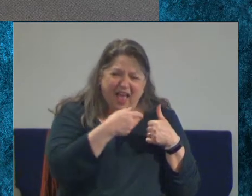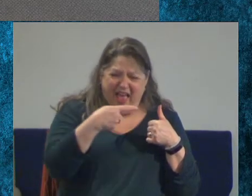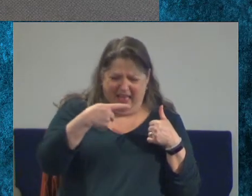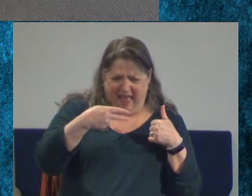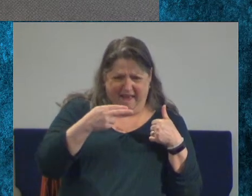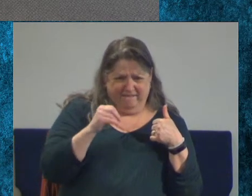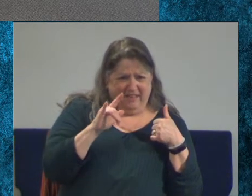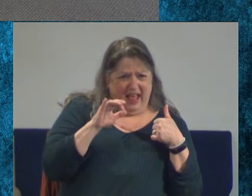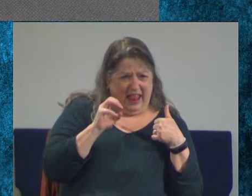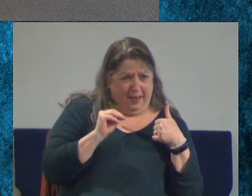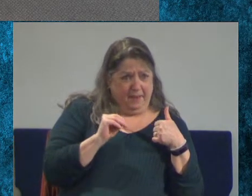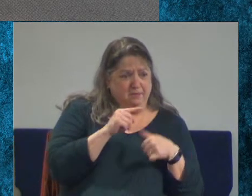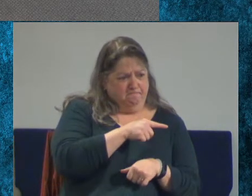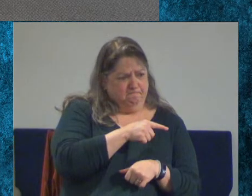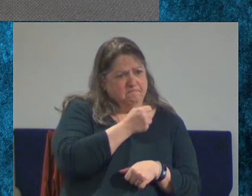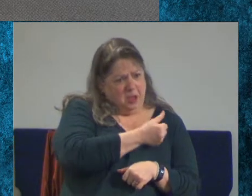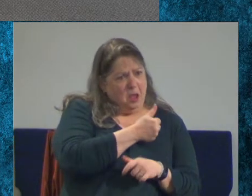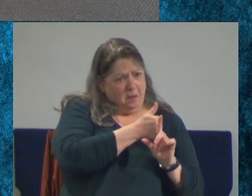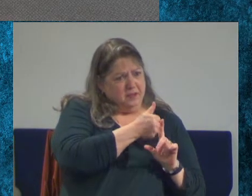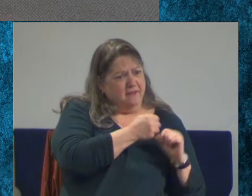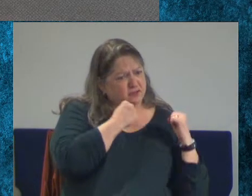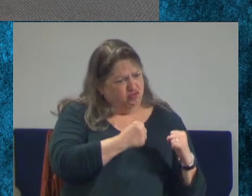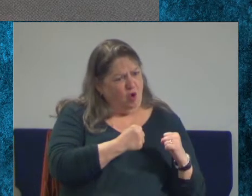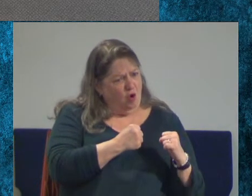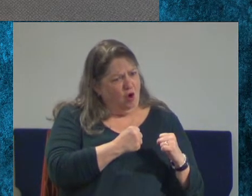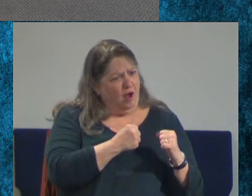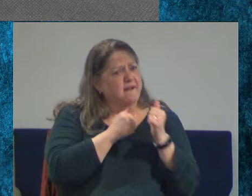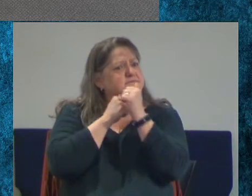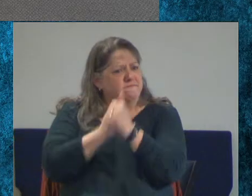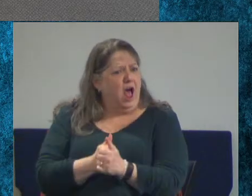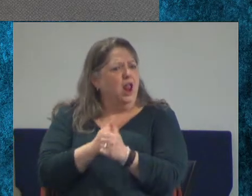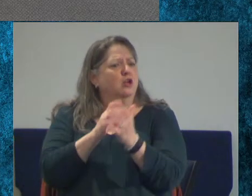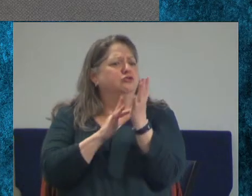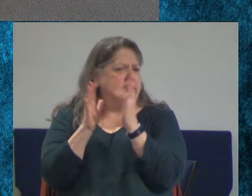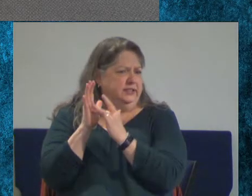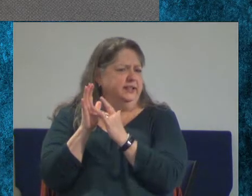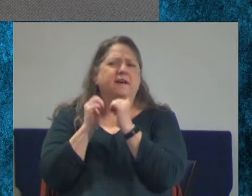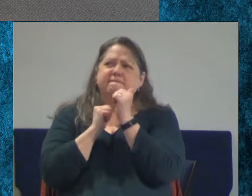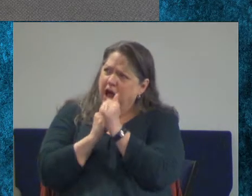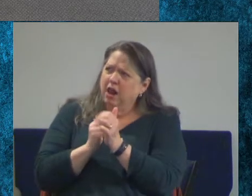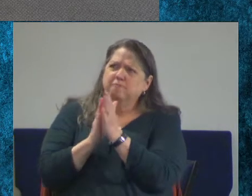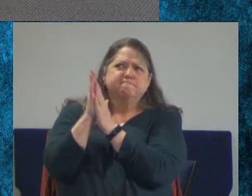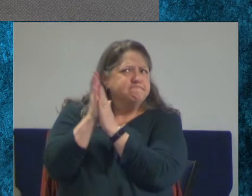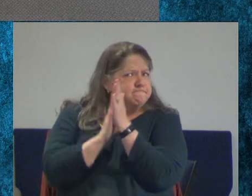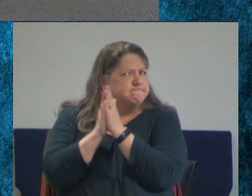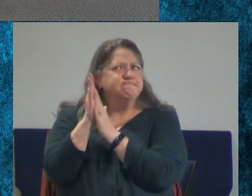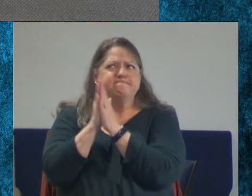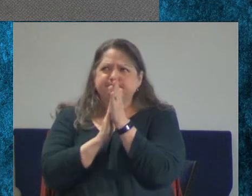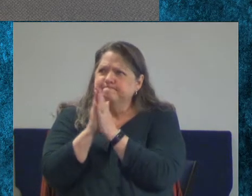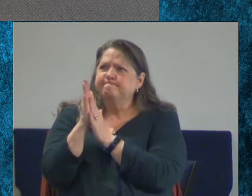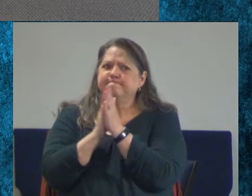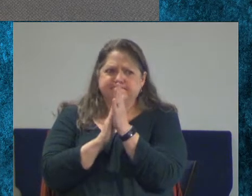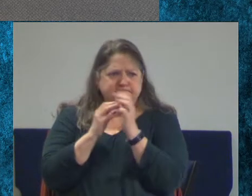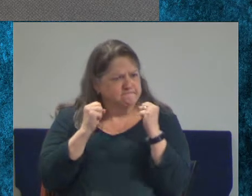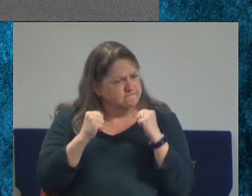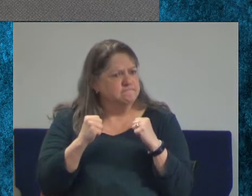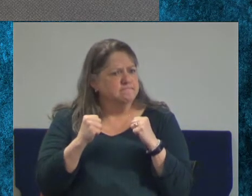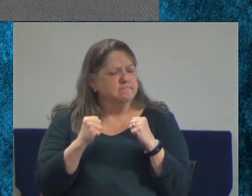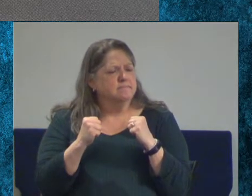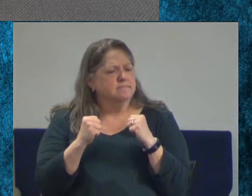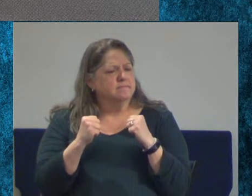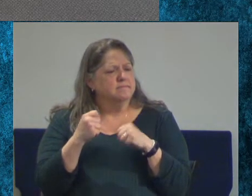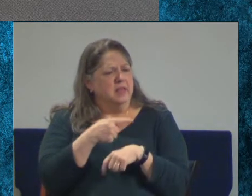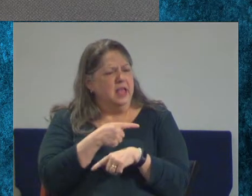point is committed. He's faithful, he's committed, he's passionate for the saints of the Lord,